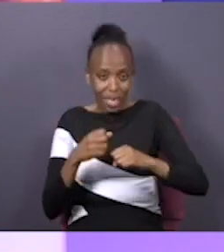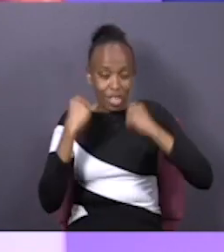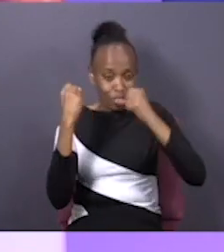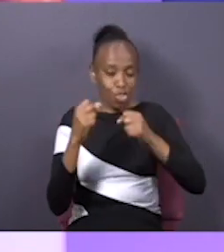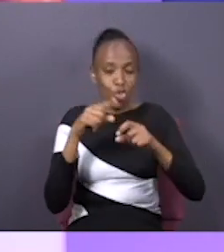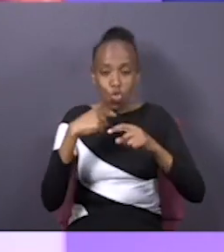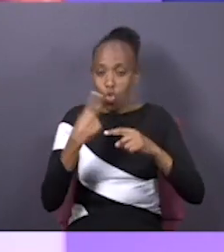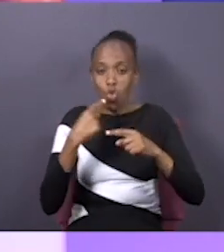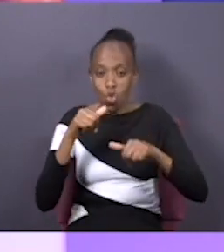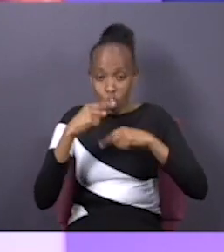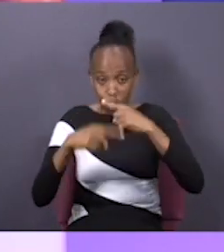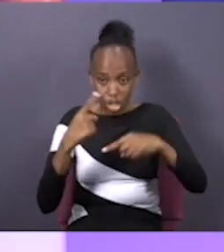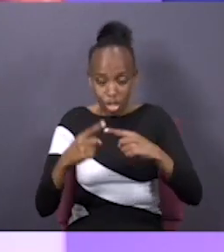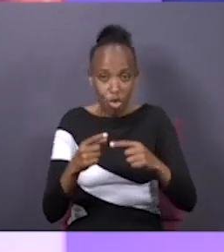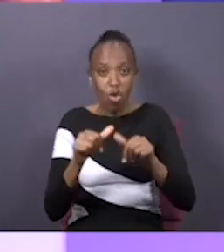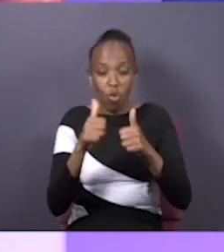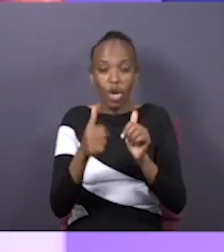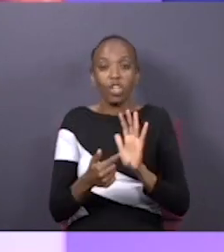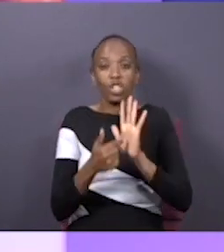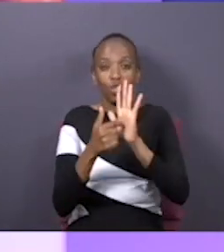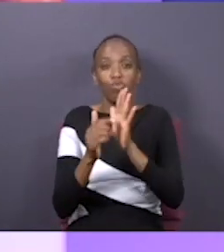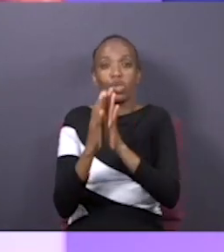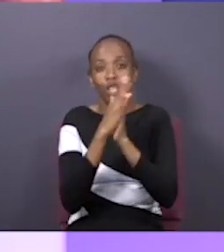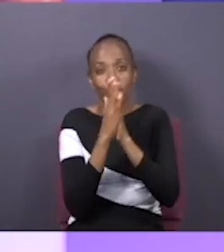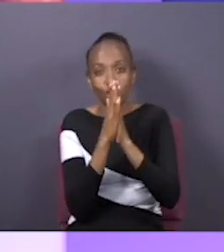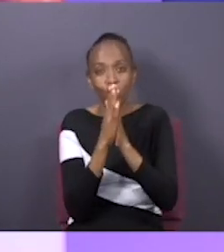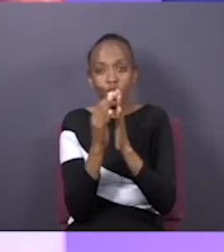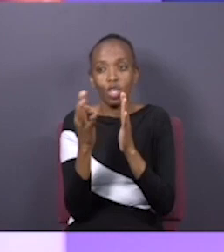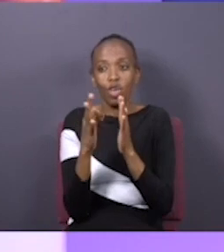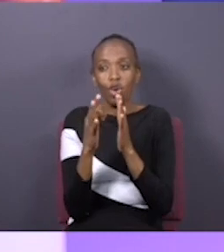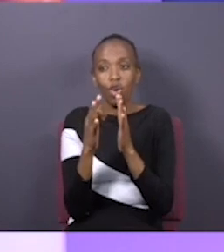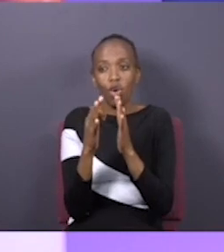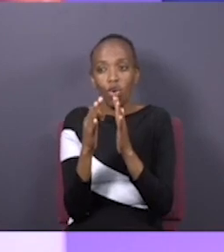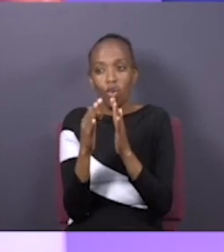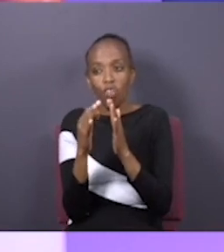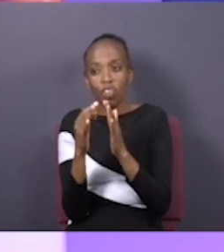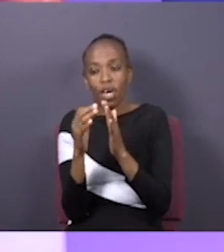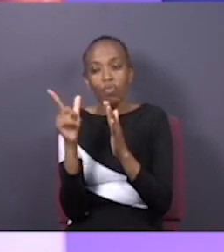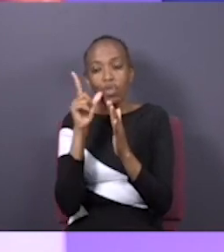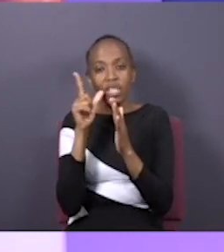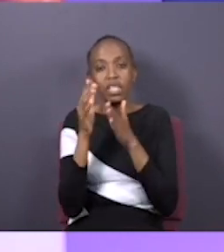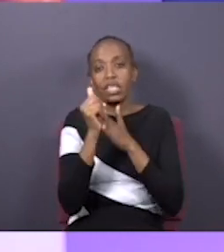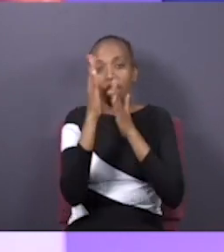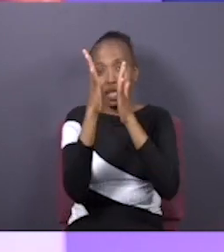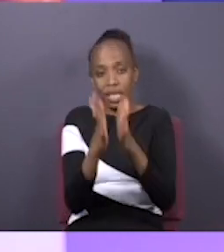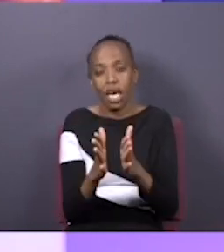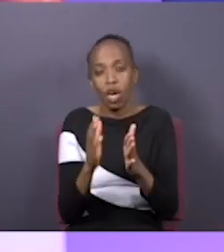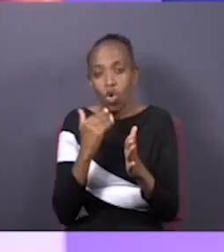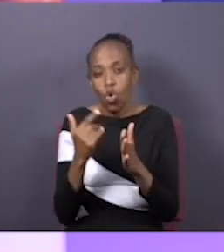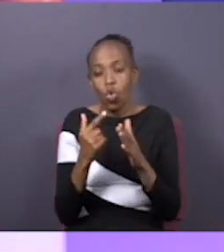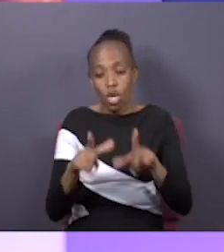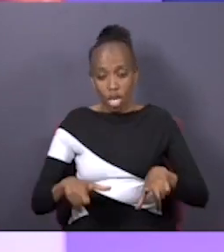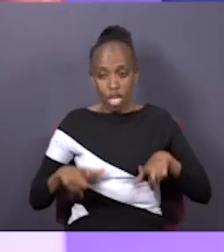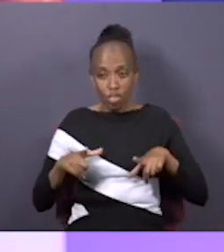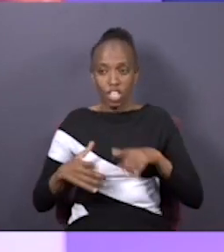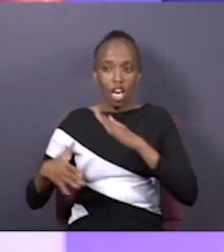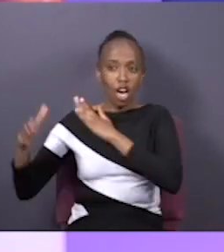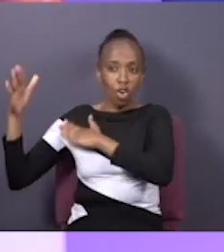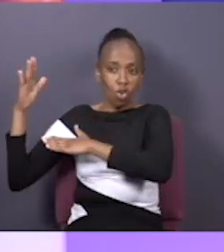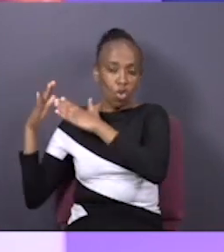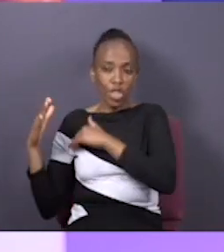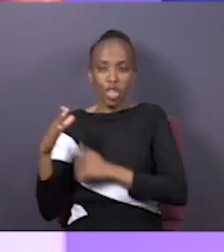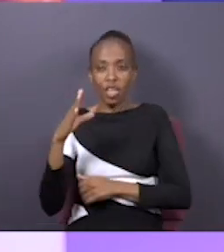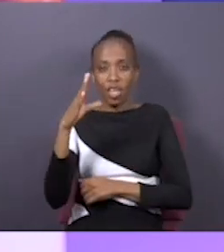going. This is well illustrated by the story of allegedly British leader who lived in the late